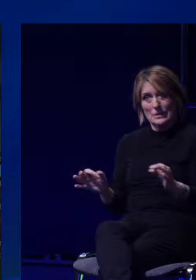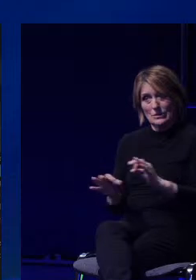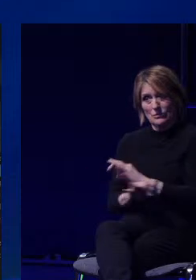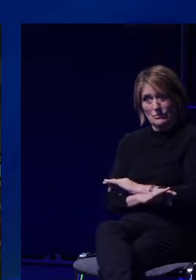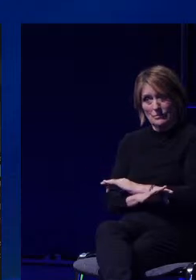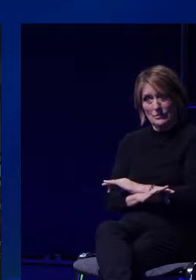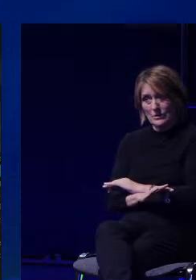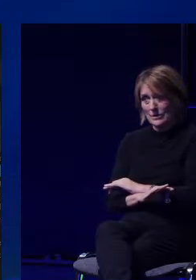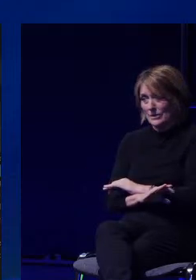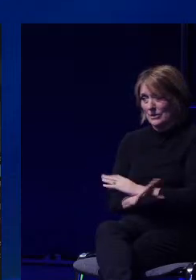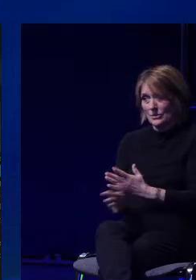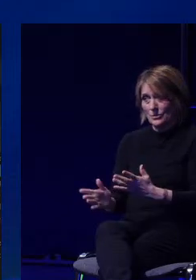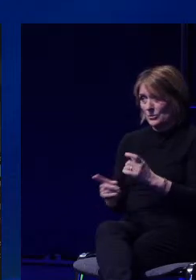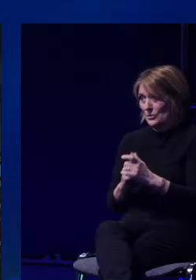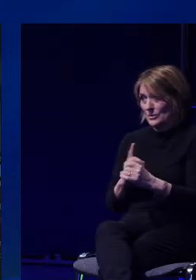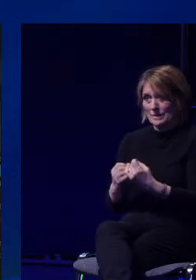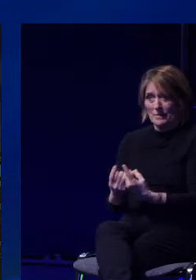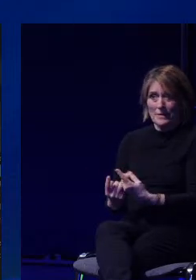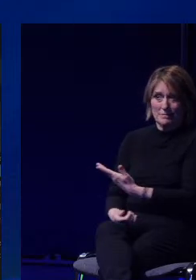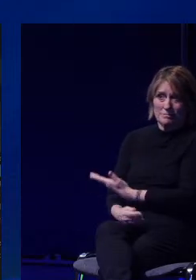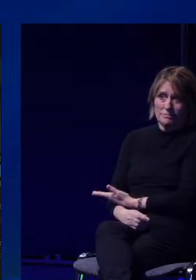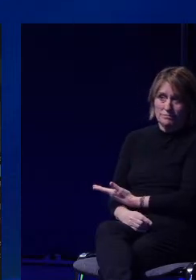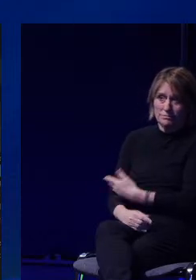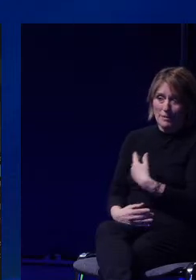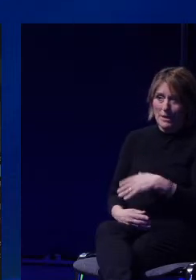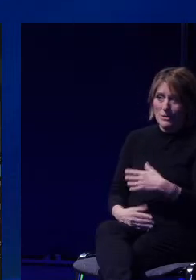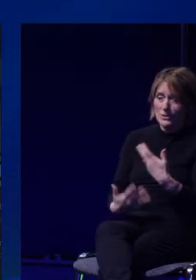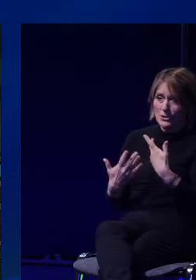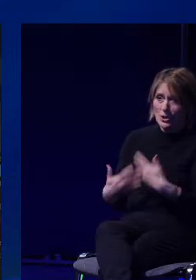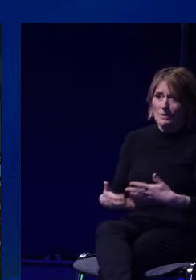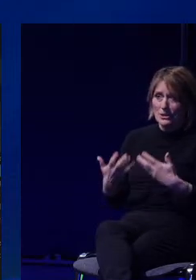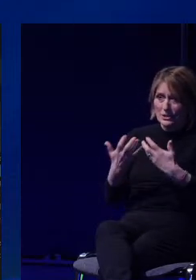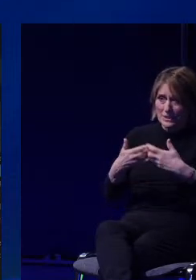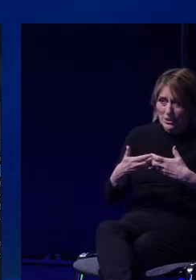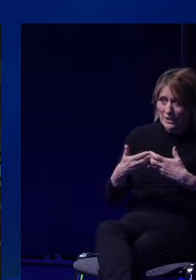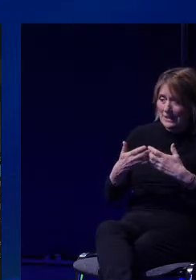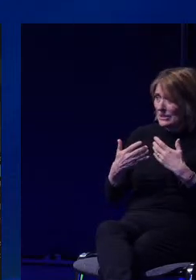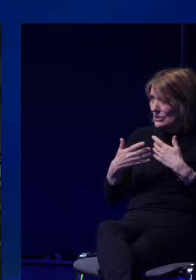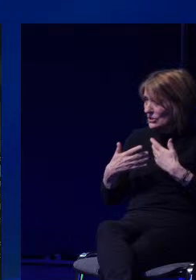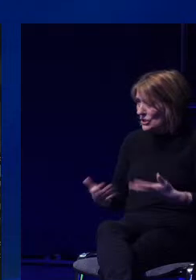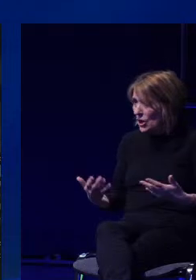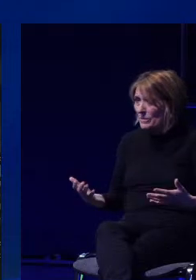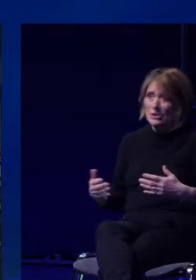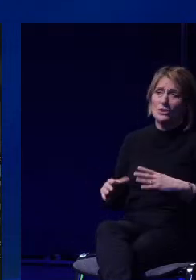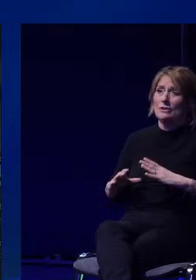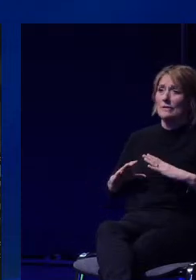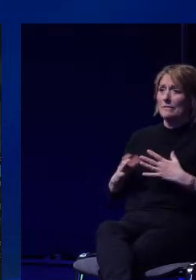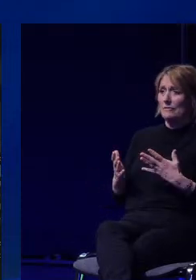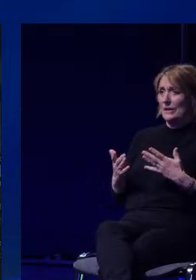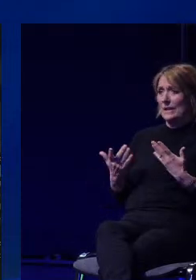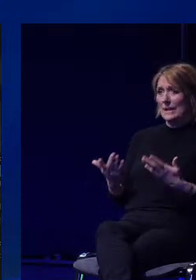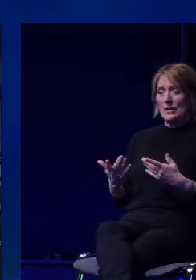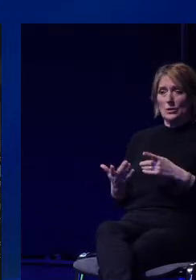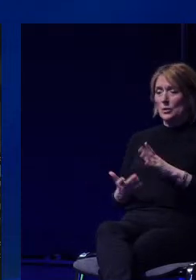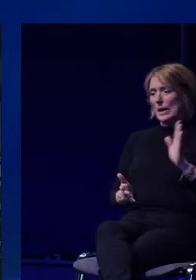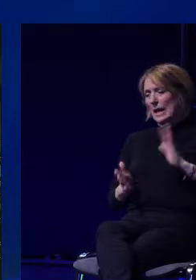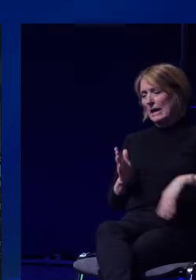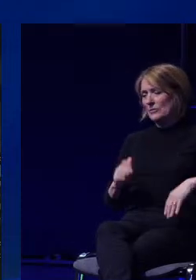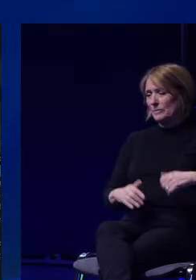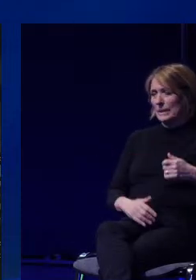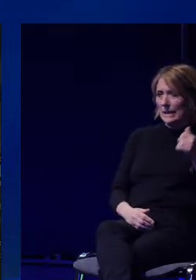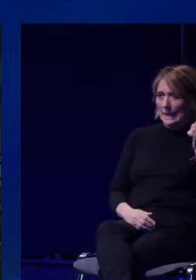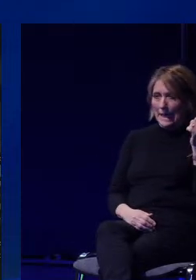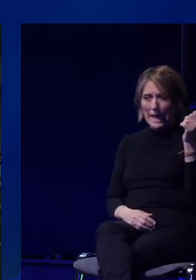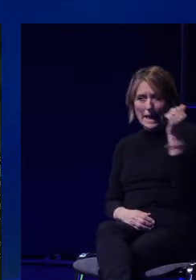cool. Because all the technologies and so much stuff is free, you don't have to be an expert to just start